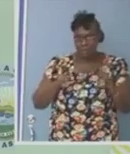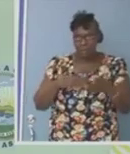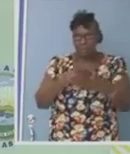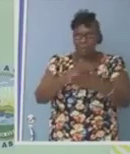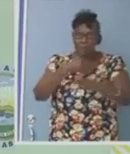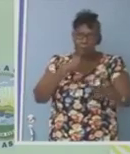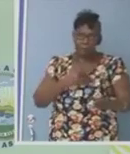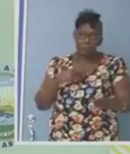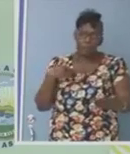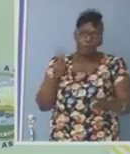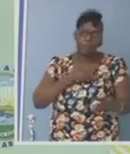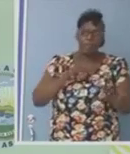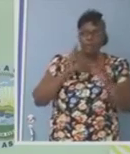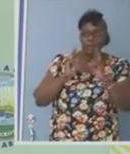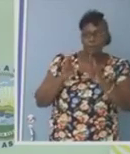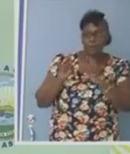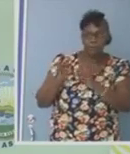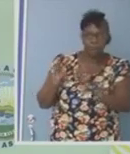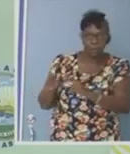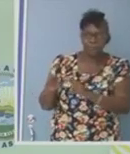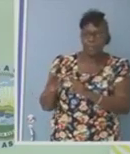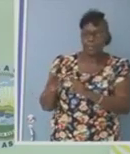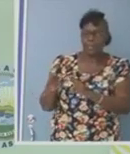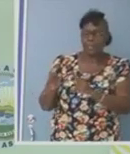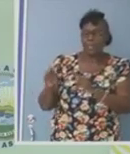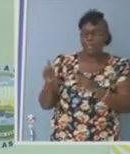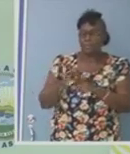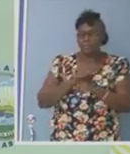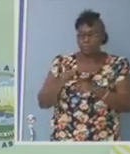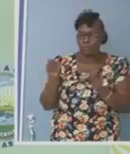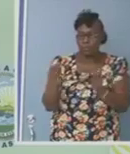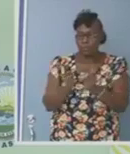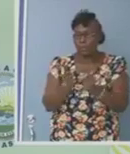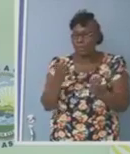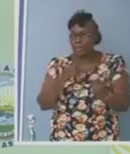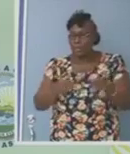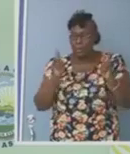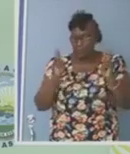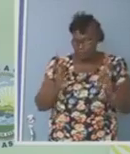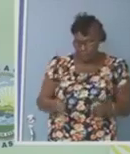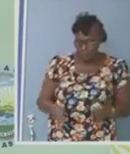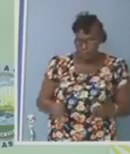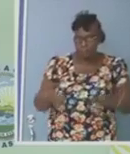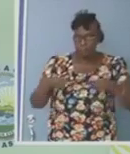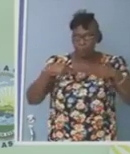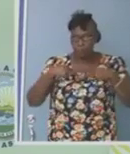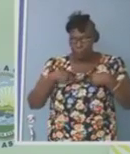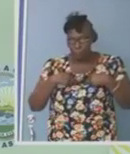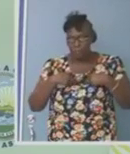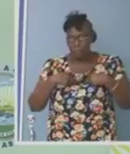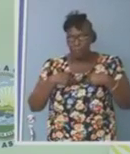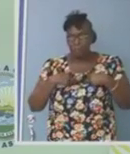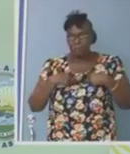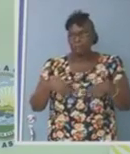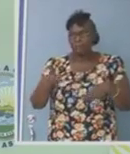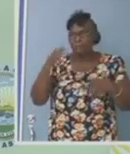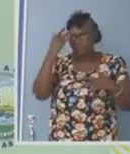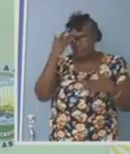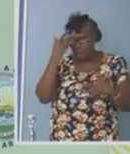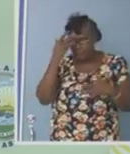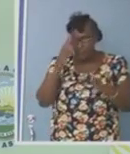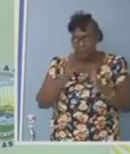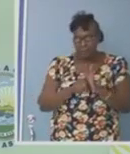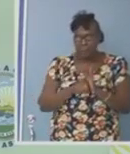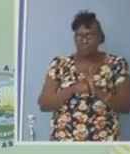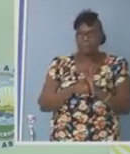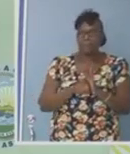we are ready to treat with any suspected case of COVID-19. We have tested self-isolation